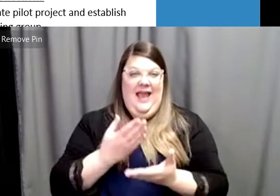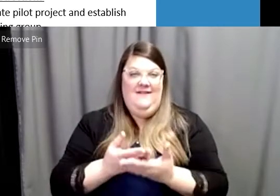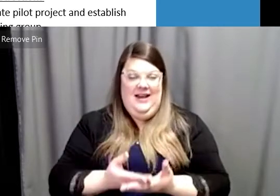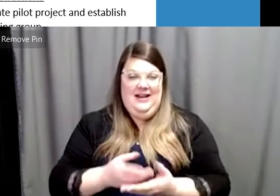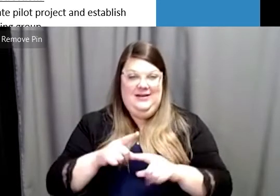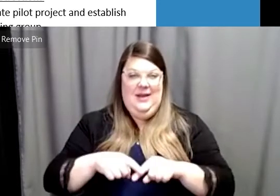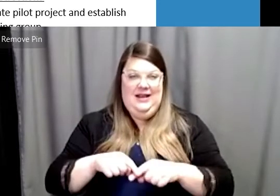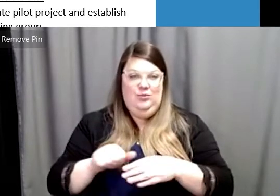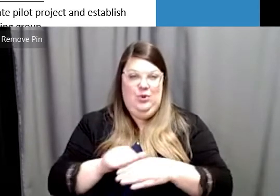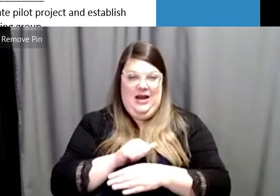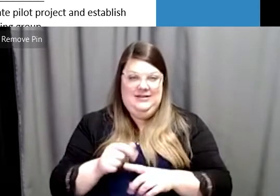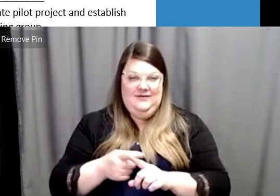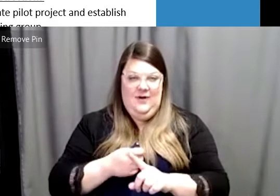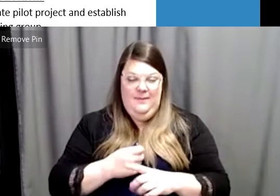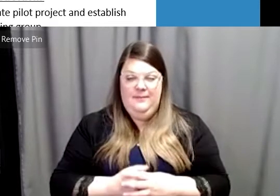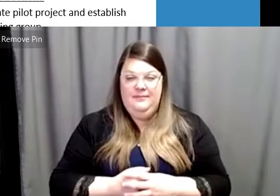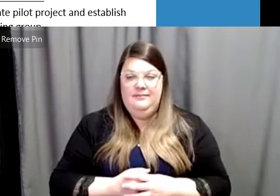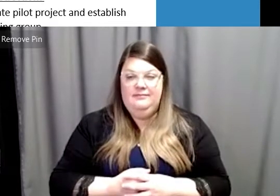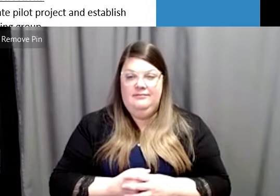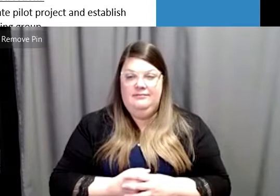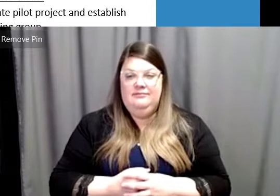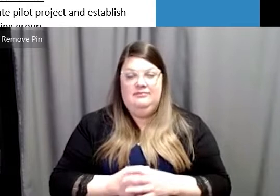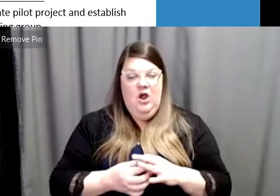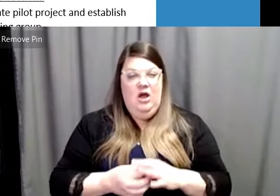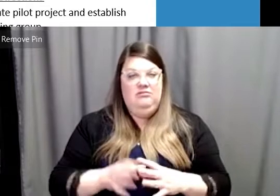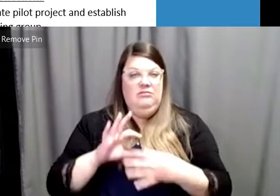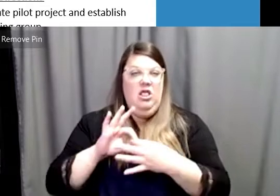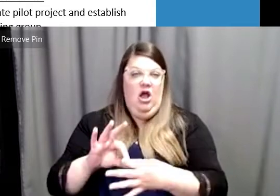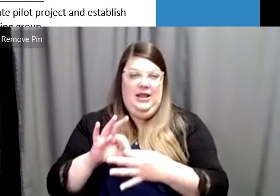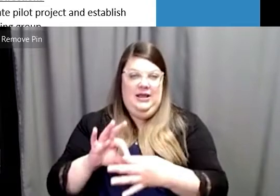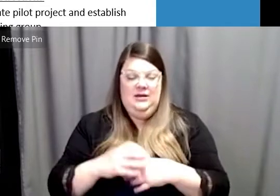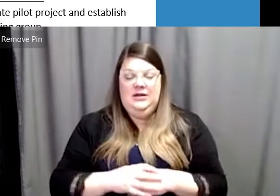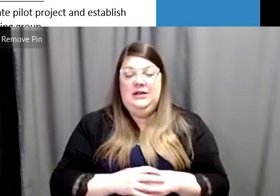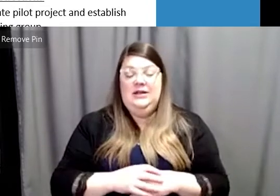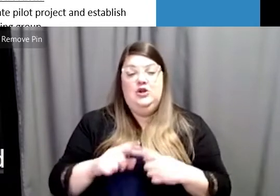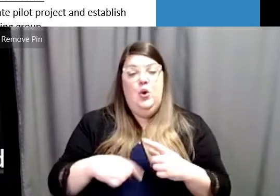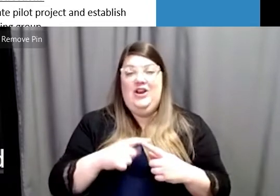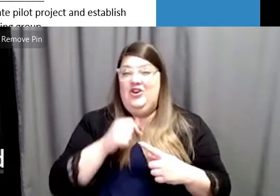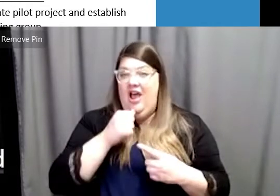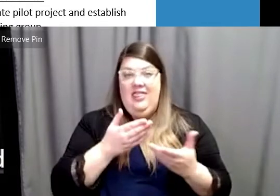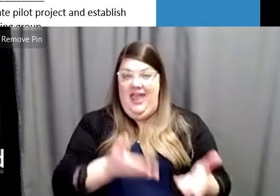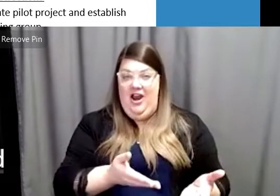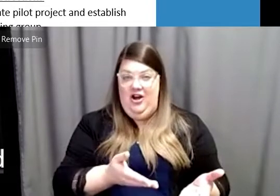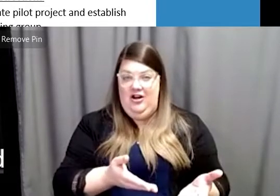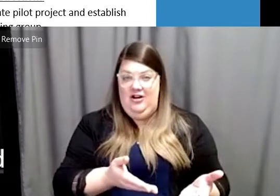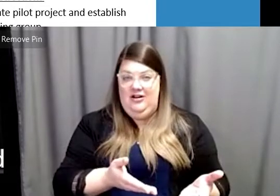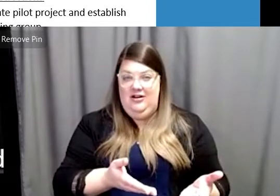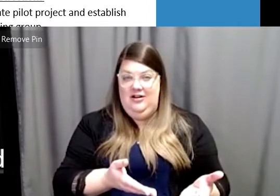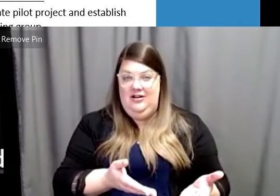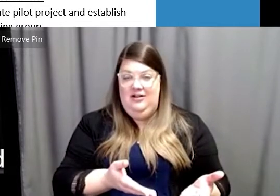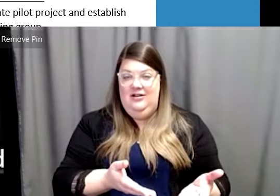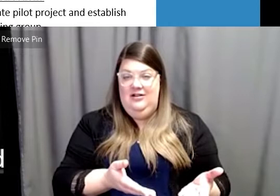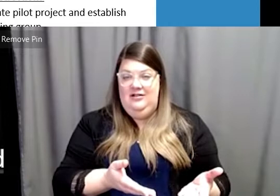comes from, on belonging is when you're not there, when you are not